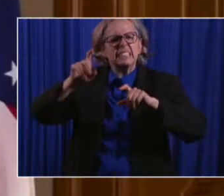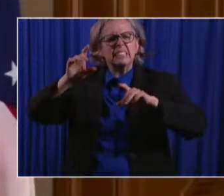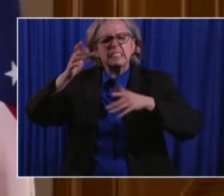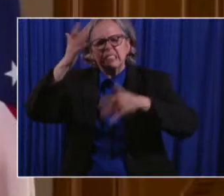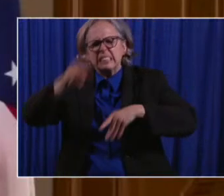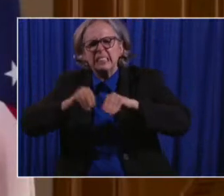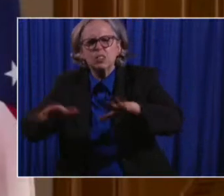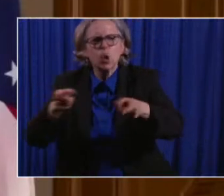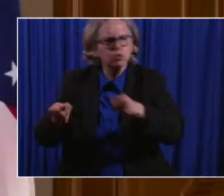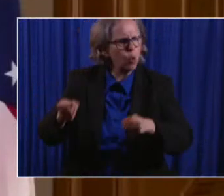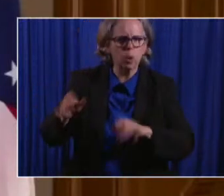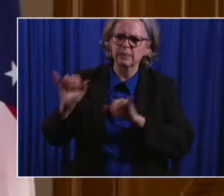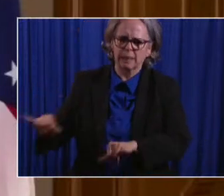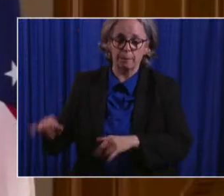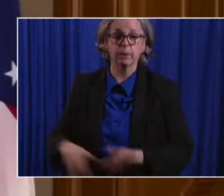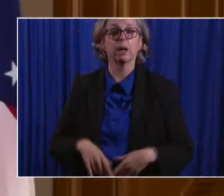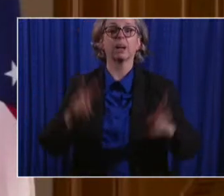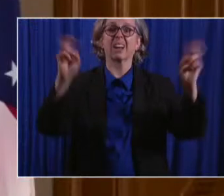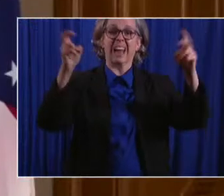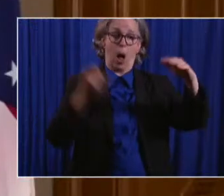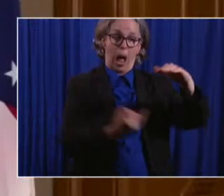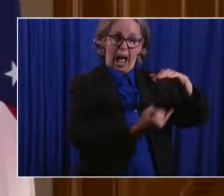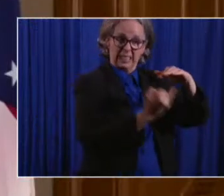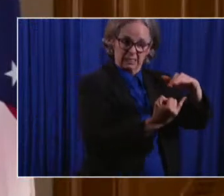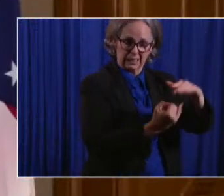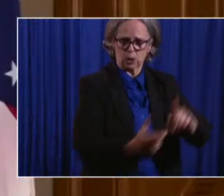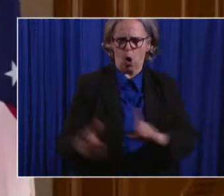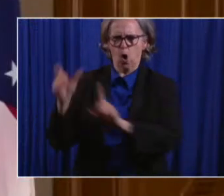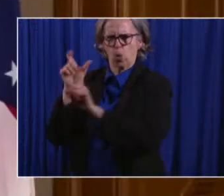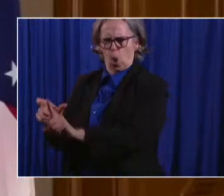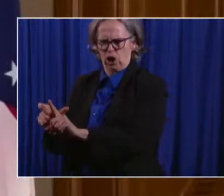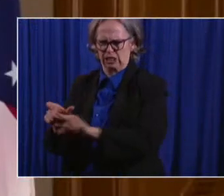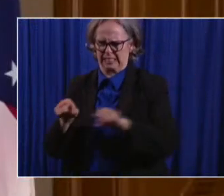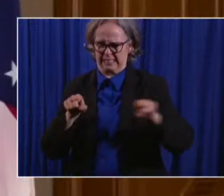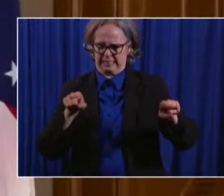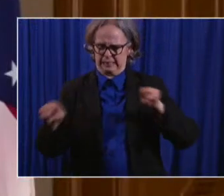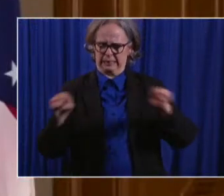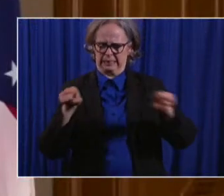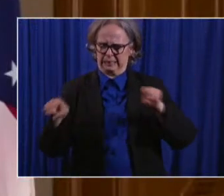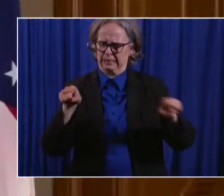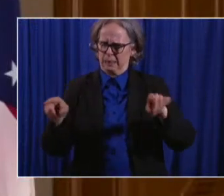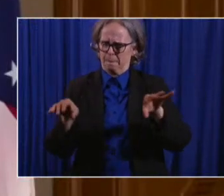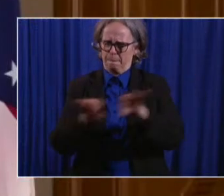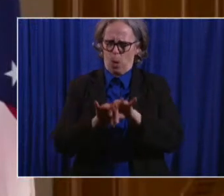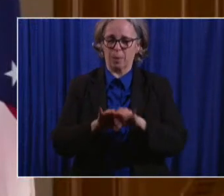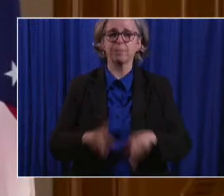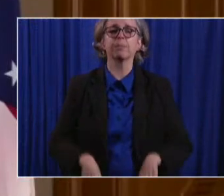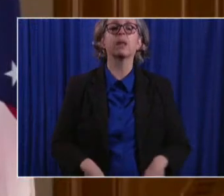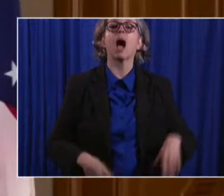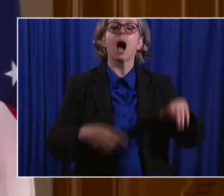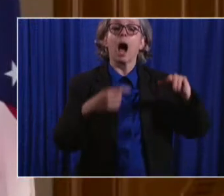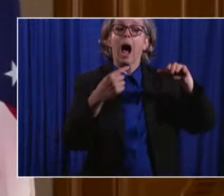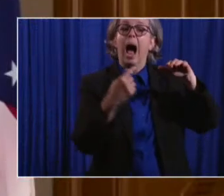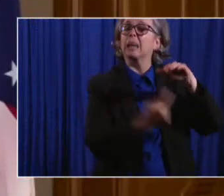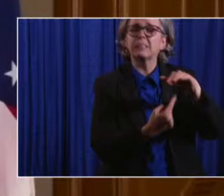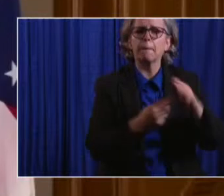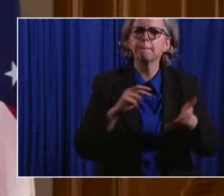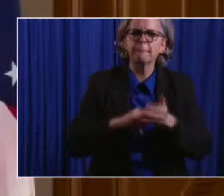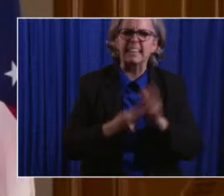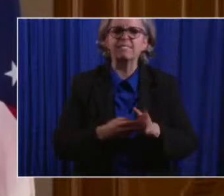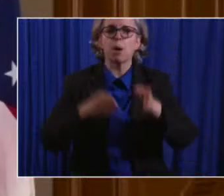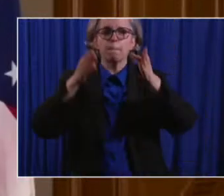sick, and quarantine. Let me state it again. Isolation, which is what happens when a person is